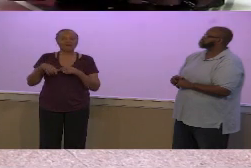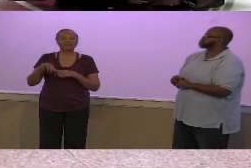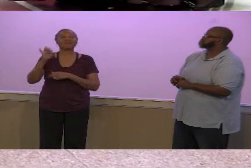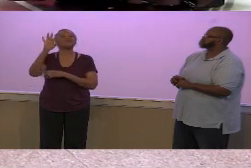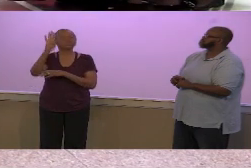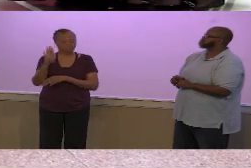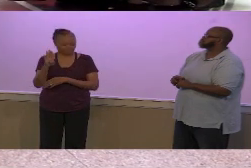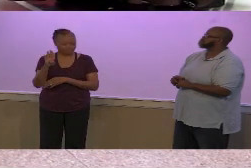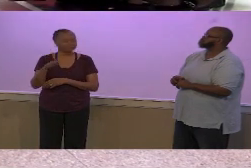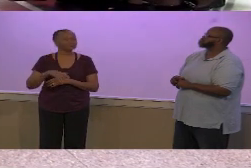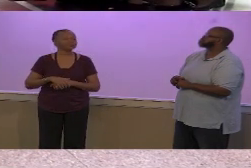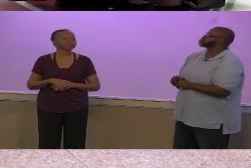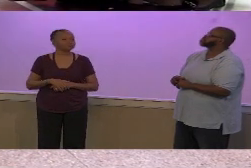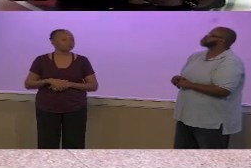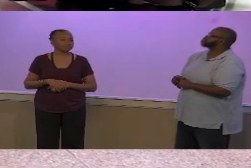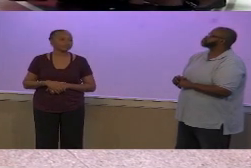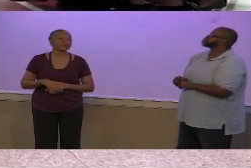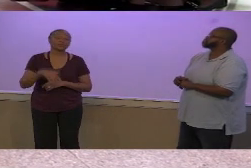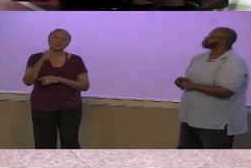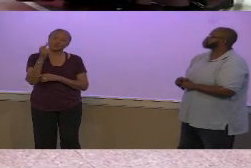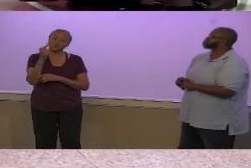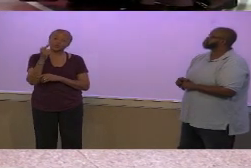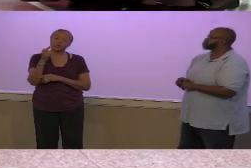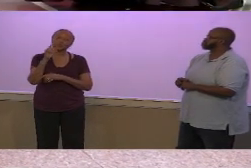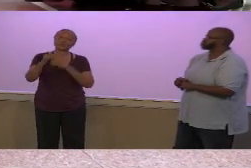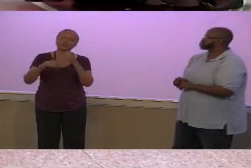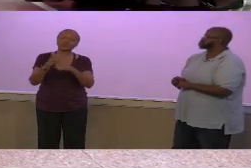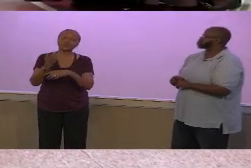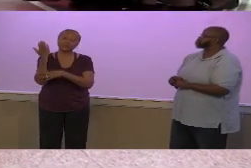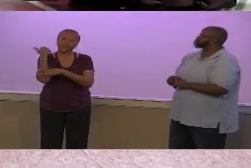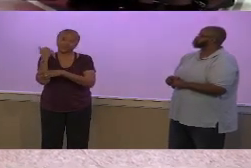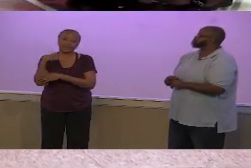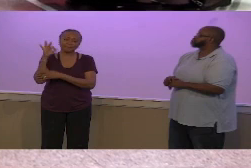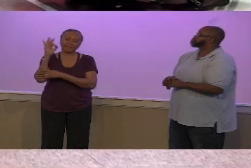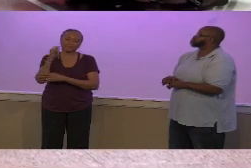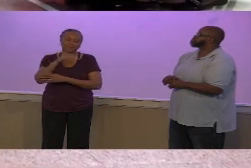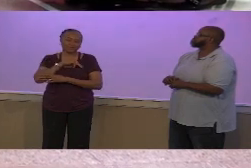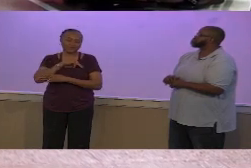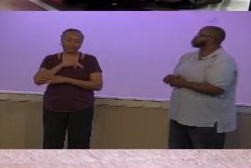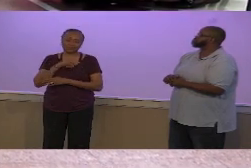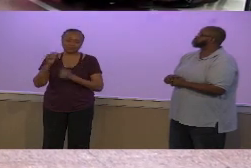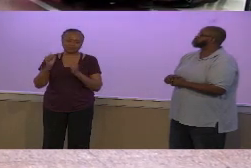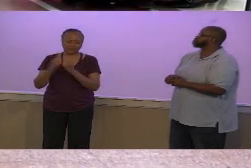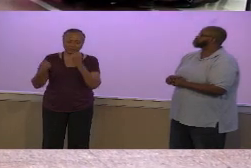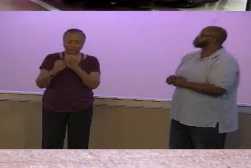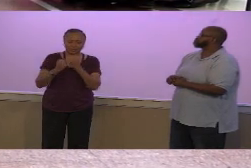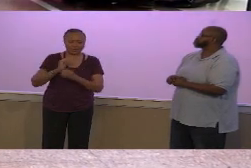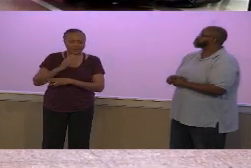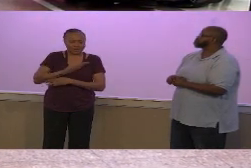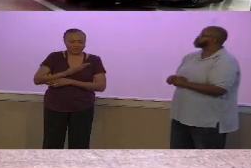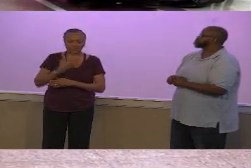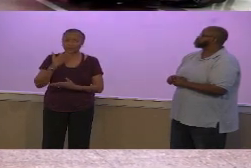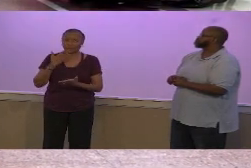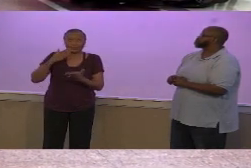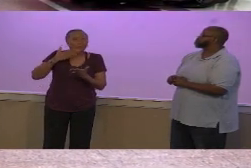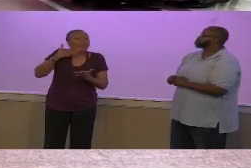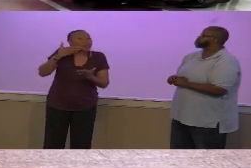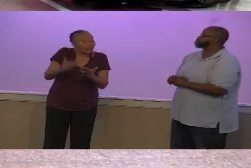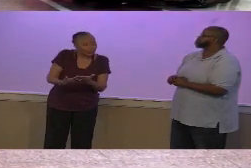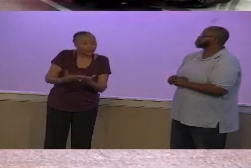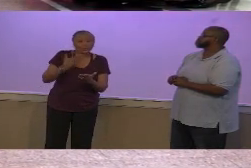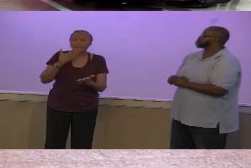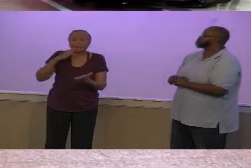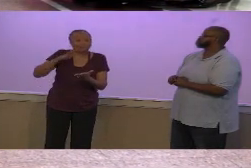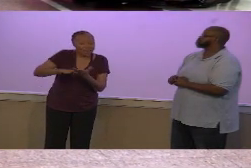over the past 21 years, Pastor McGriff has been there for all of us. Yes. During the high times in our lives and even the